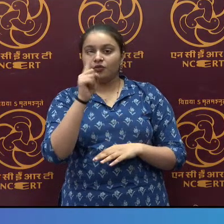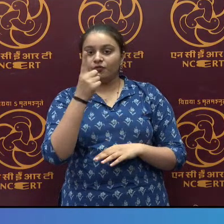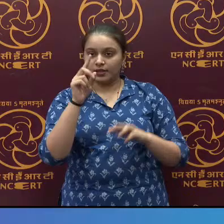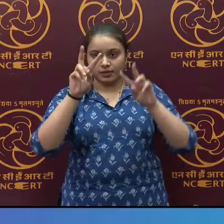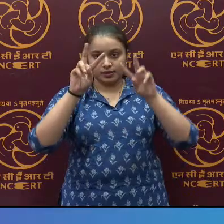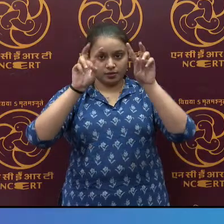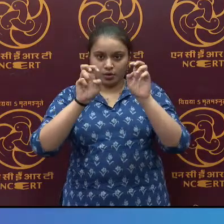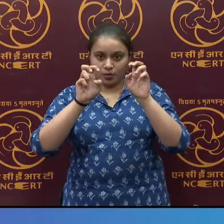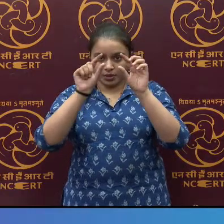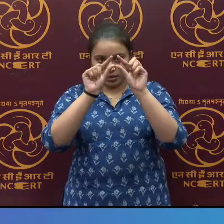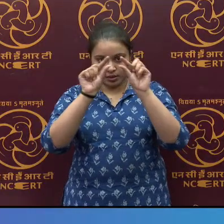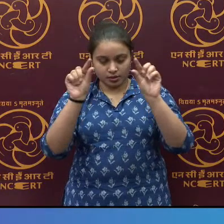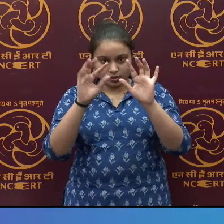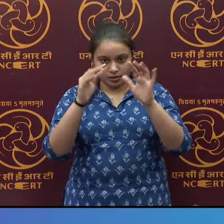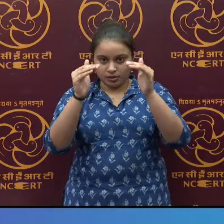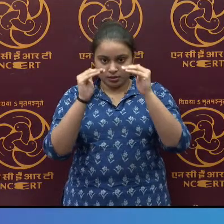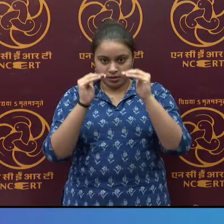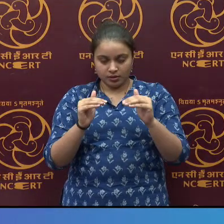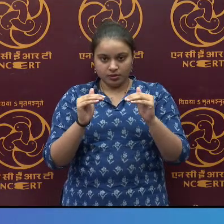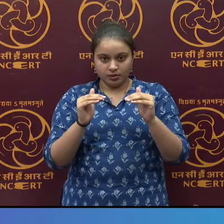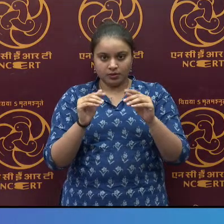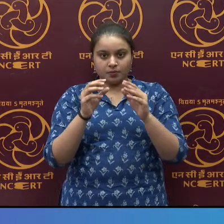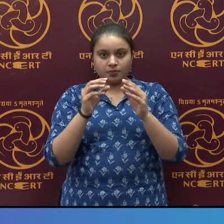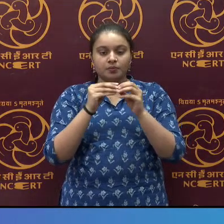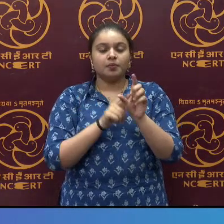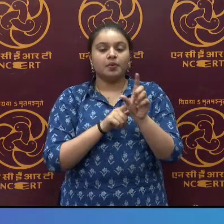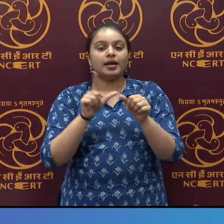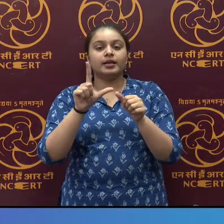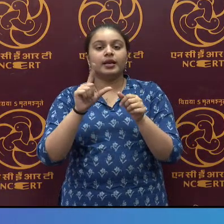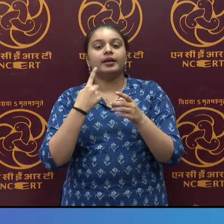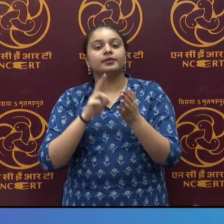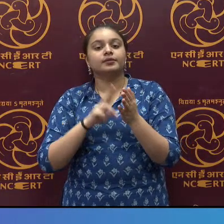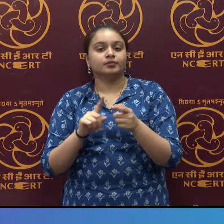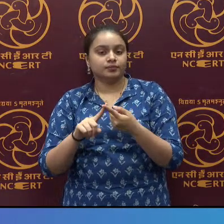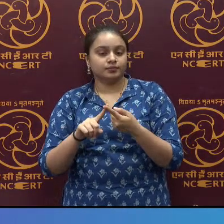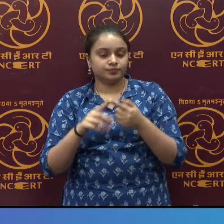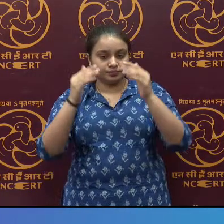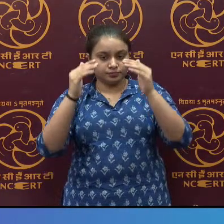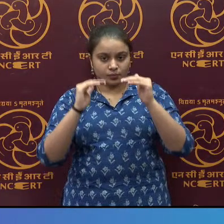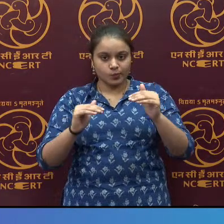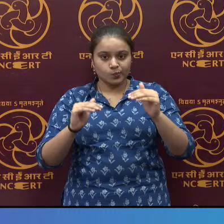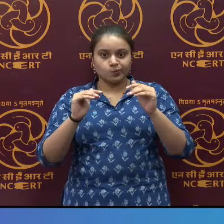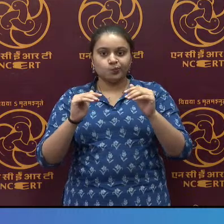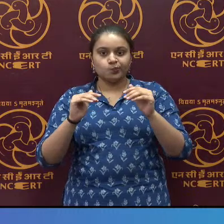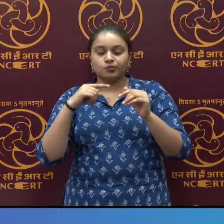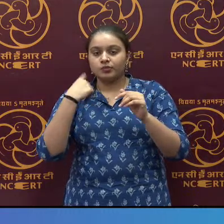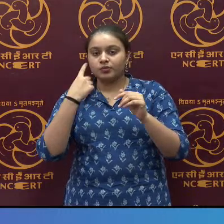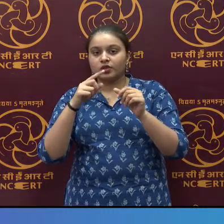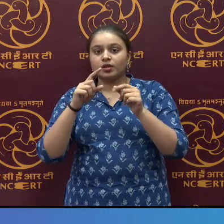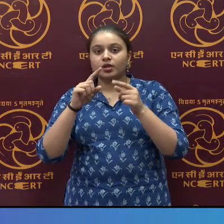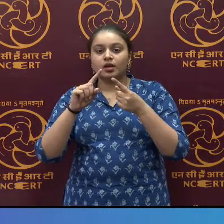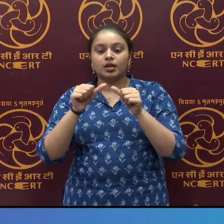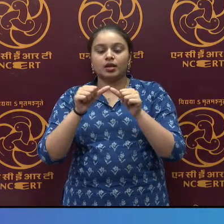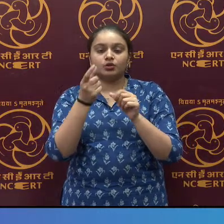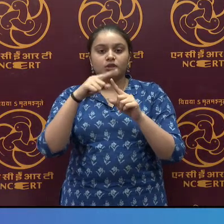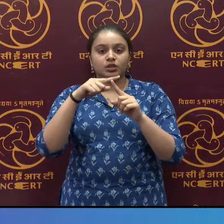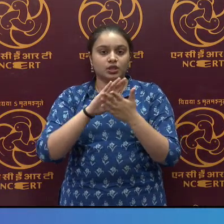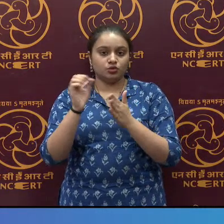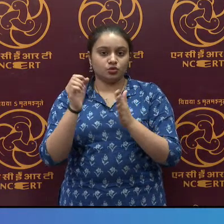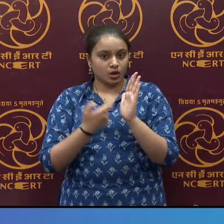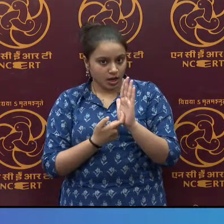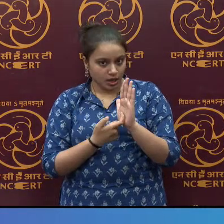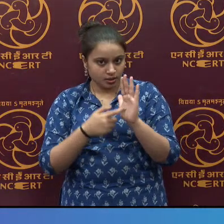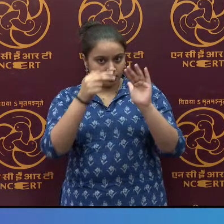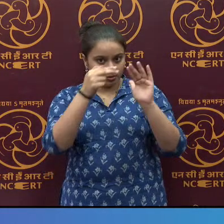title. Then, after that, in the byline, what would happen would we'll write the name of the author and if any